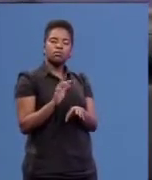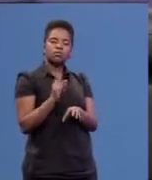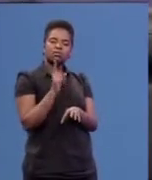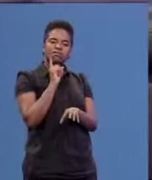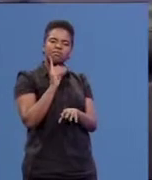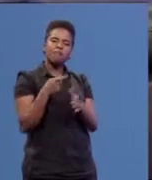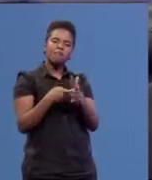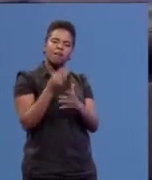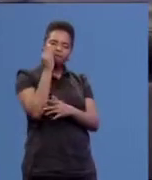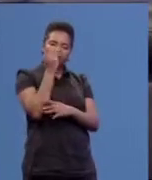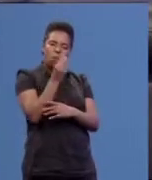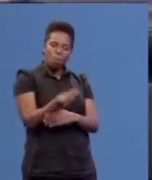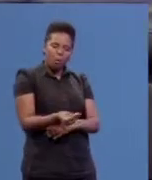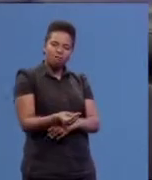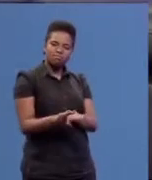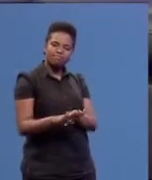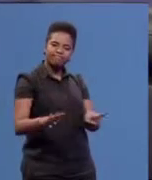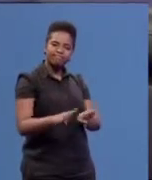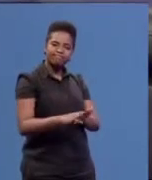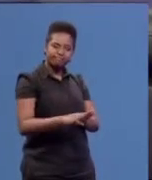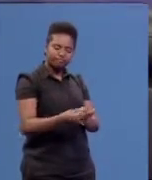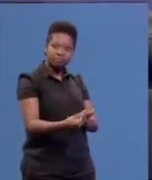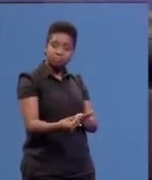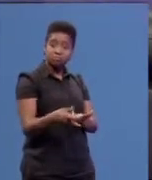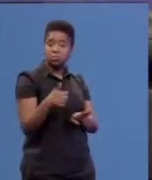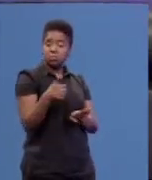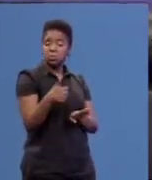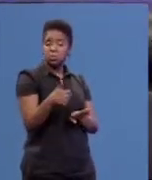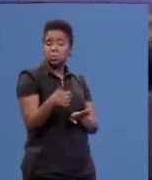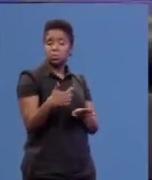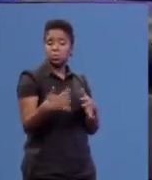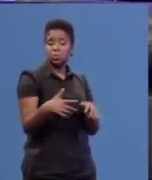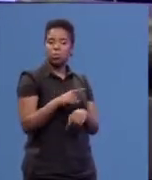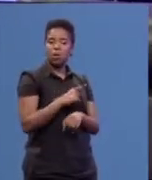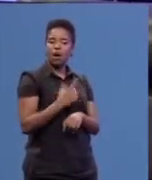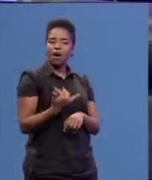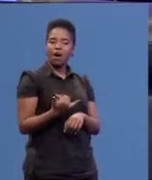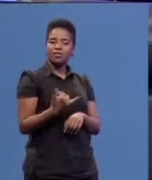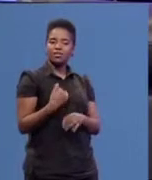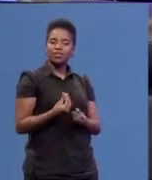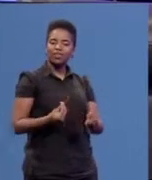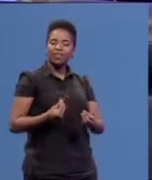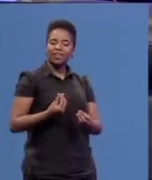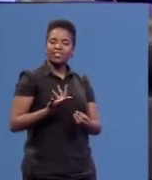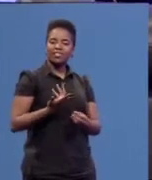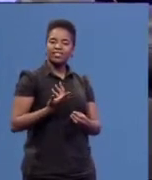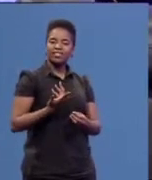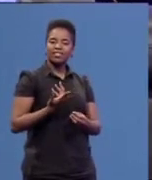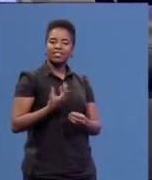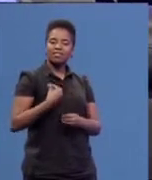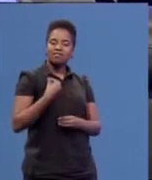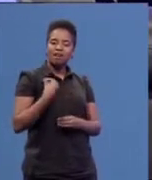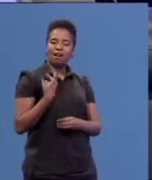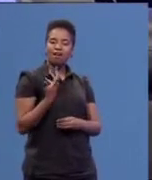beyise esibhedlela futhi, which is a good sign, I would think, ngoba ingane izalwe yabo uMandela